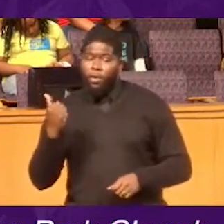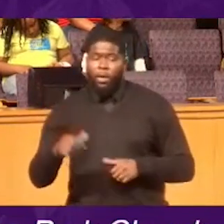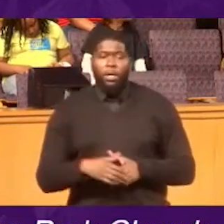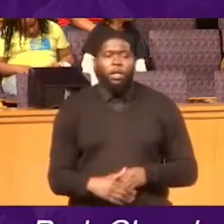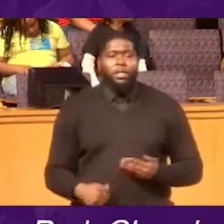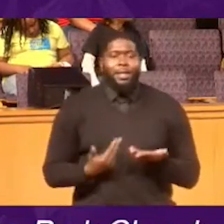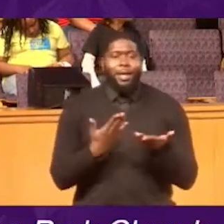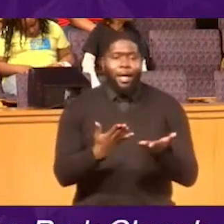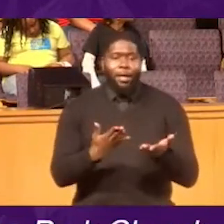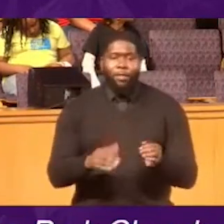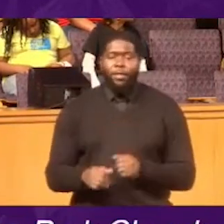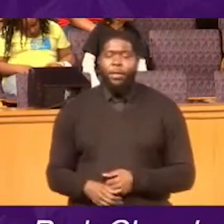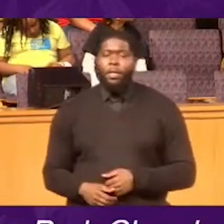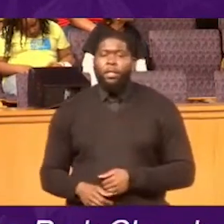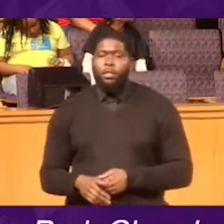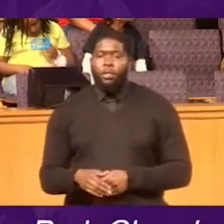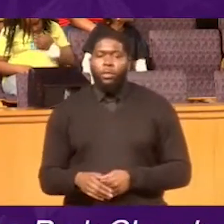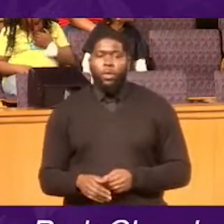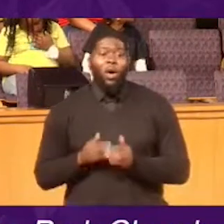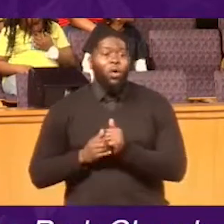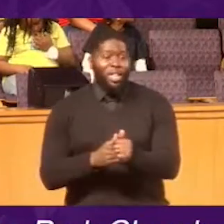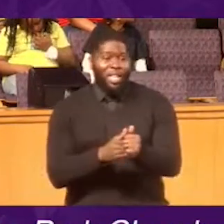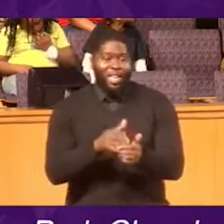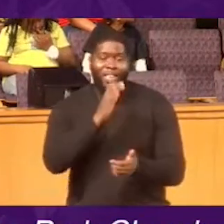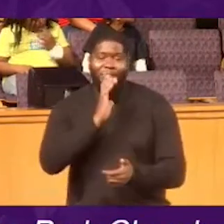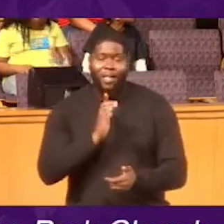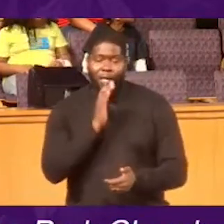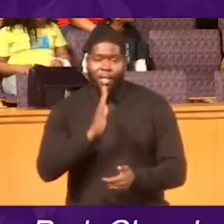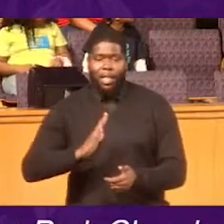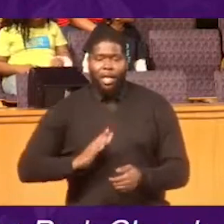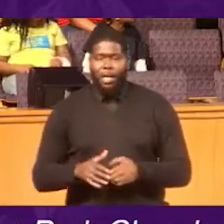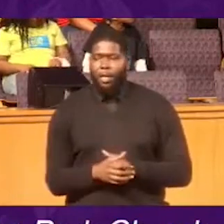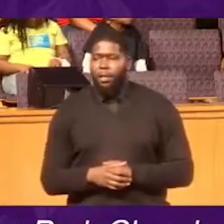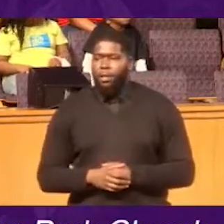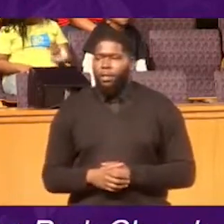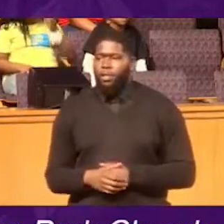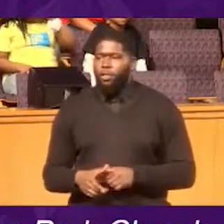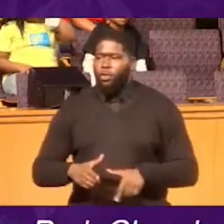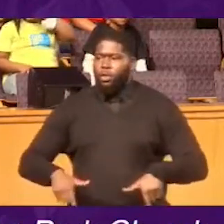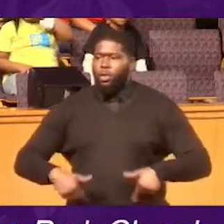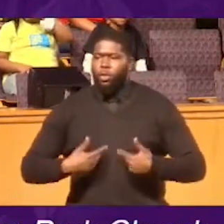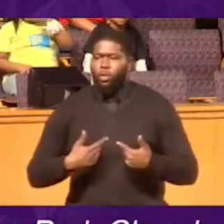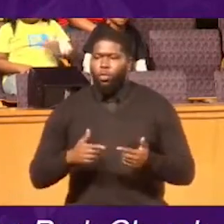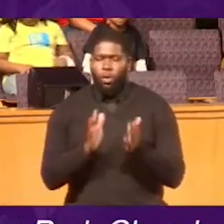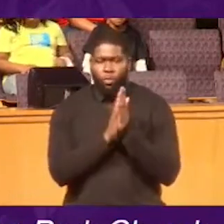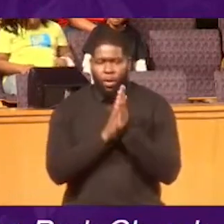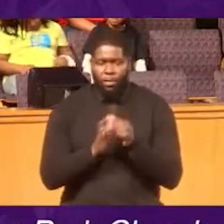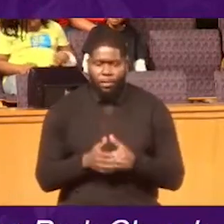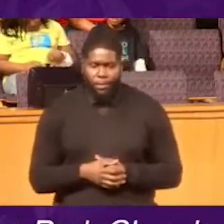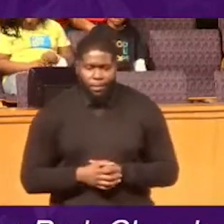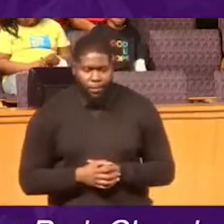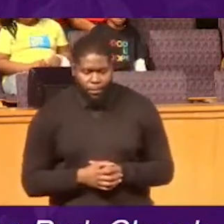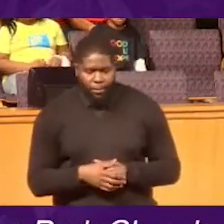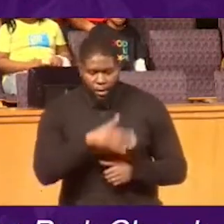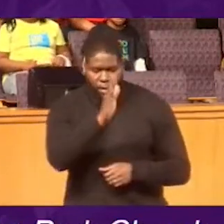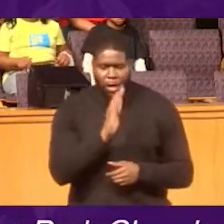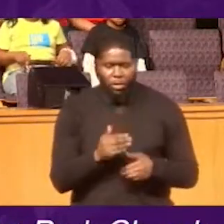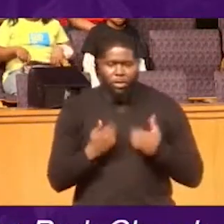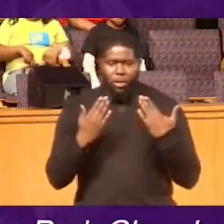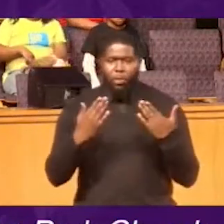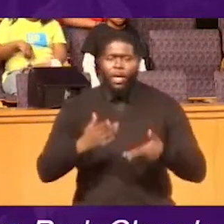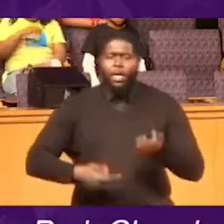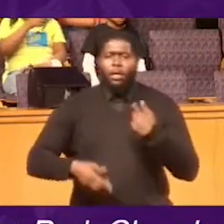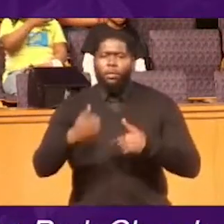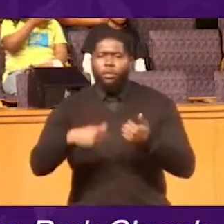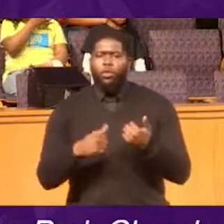to give and be a blessing to our leading lady. Let's go to the Lord in prayer. God, today we come to